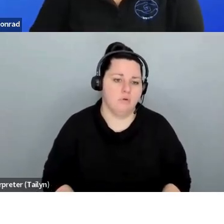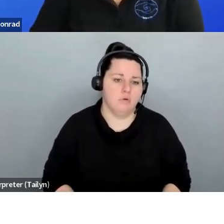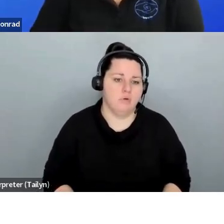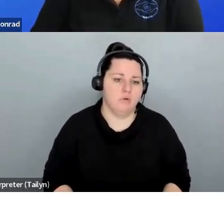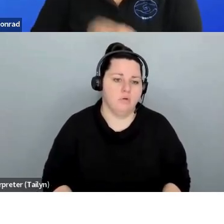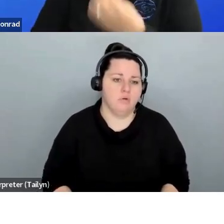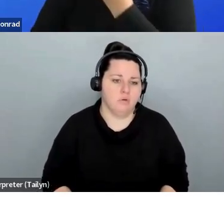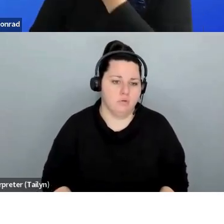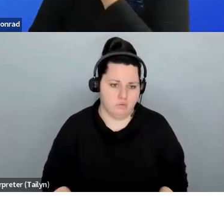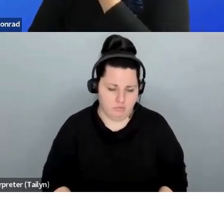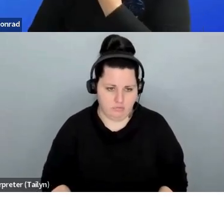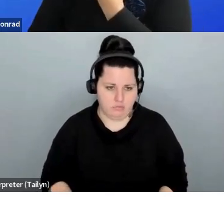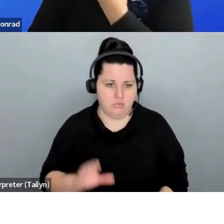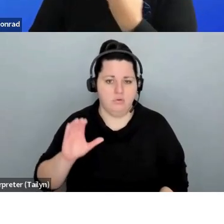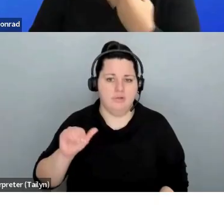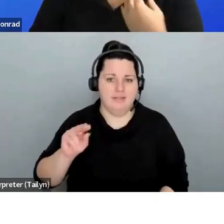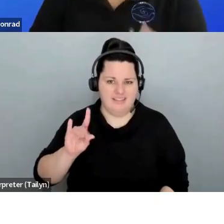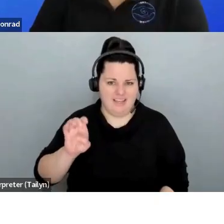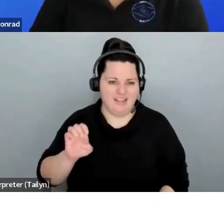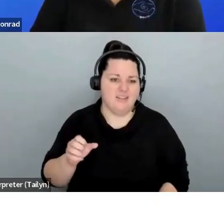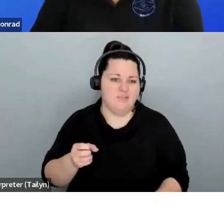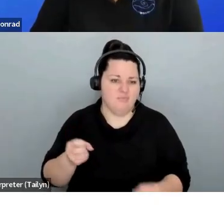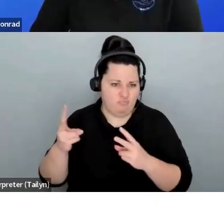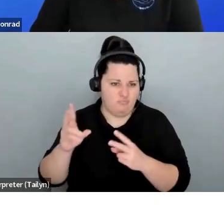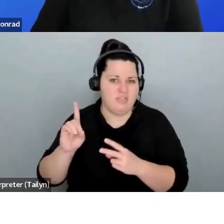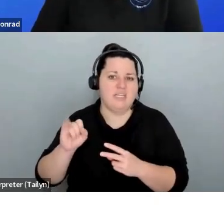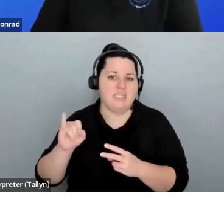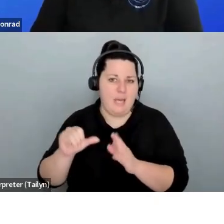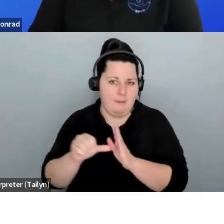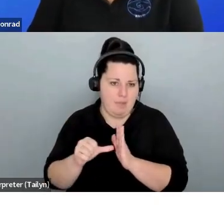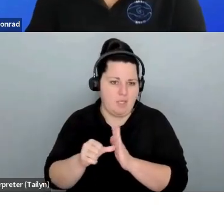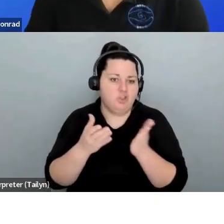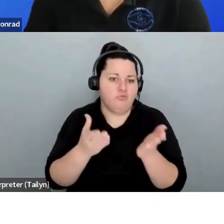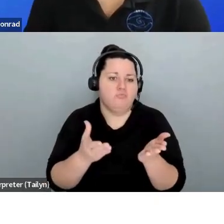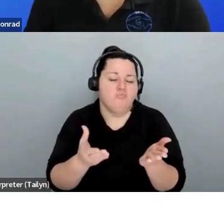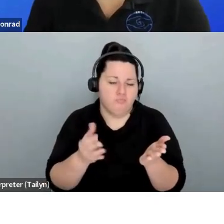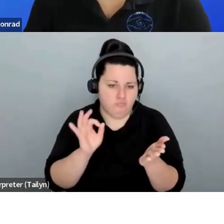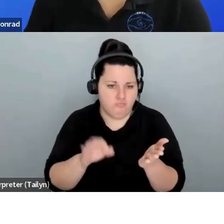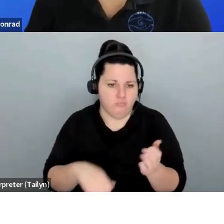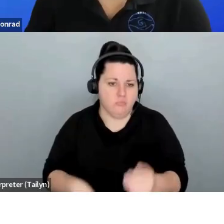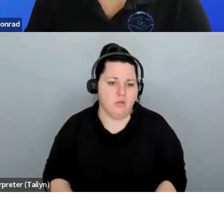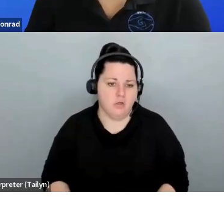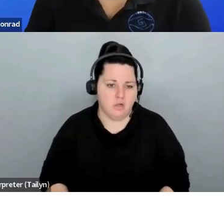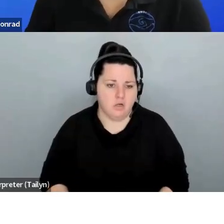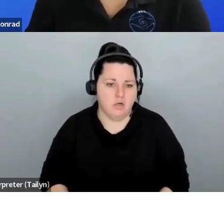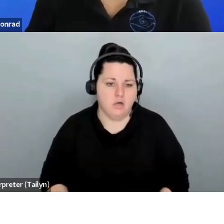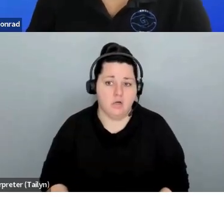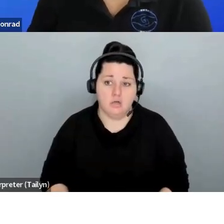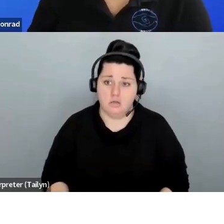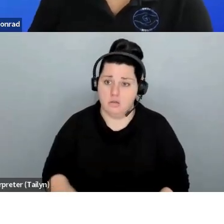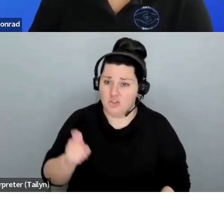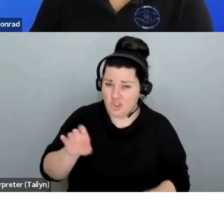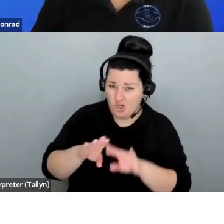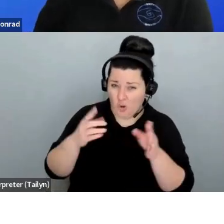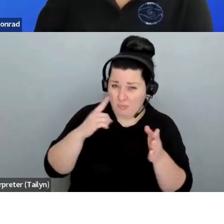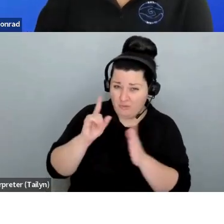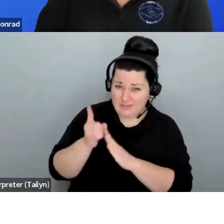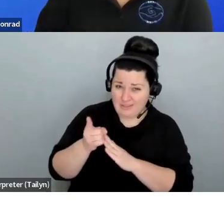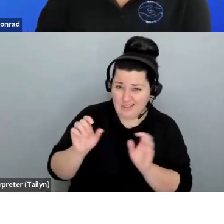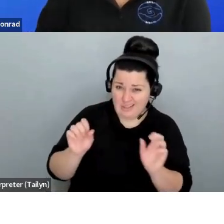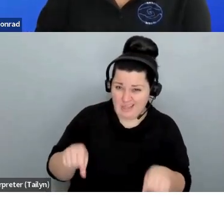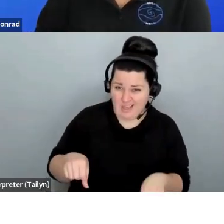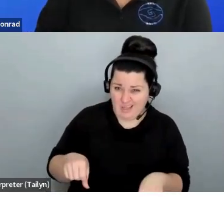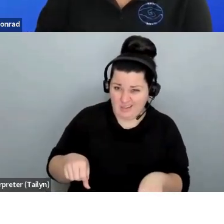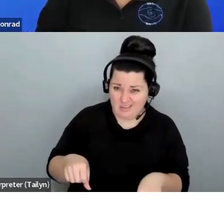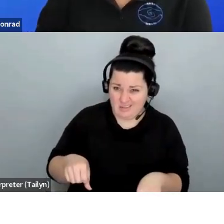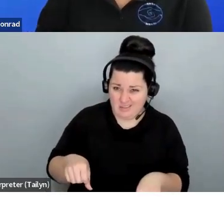Let's see. Candace just threw the DSI page up in the chat. Should we open it for a second? Is that possible?